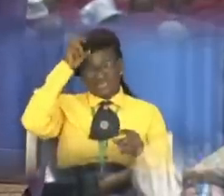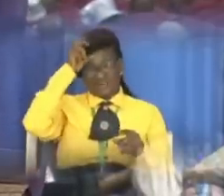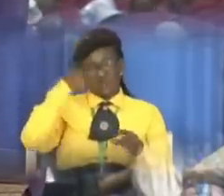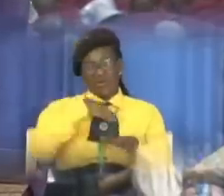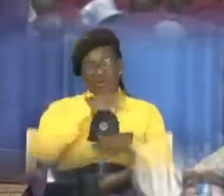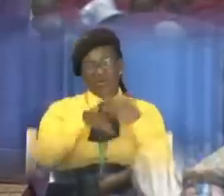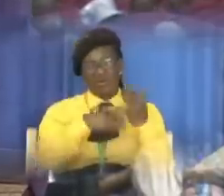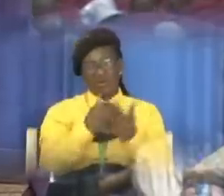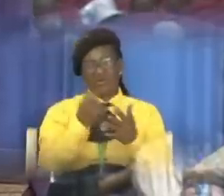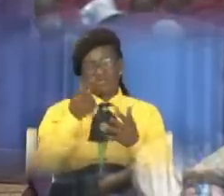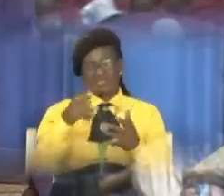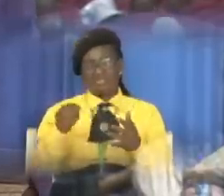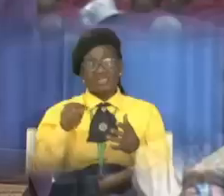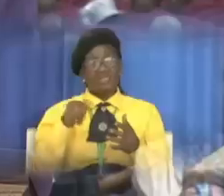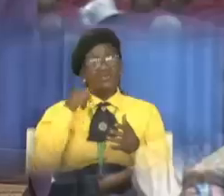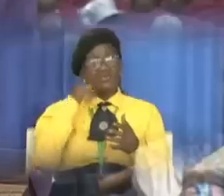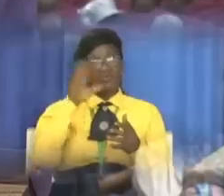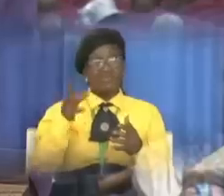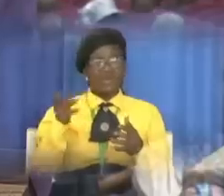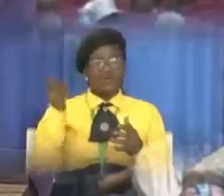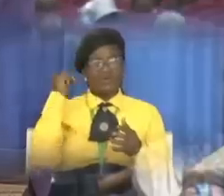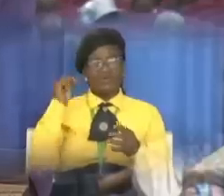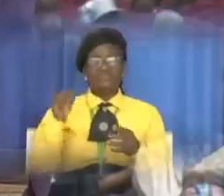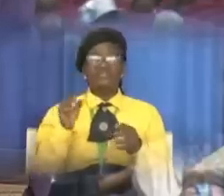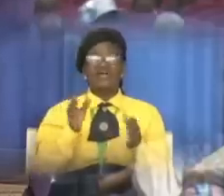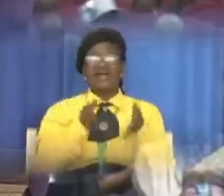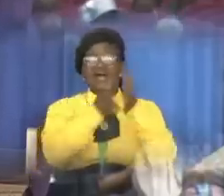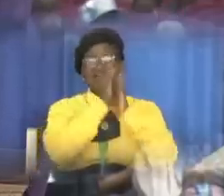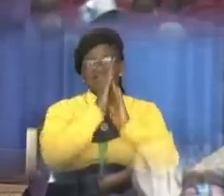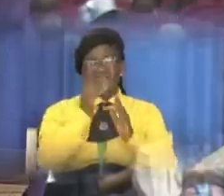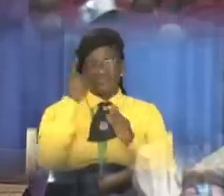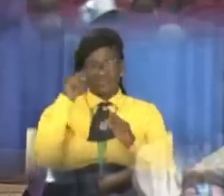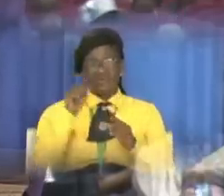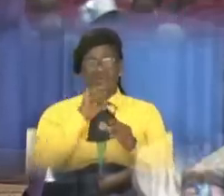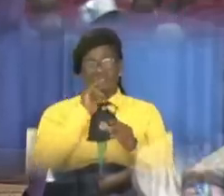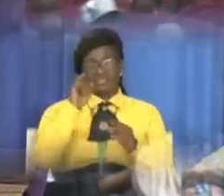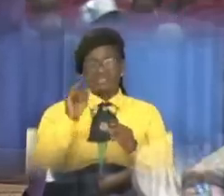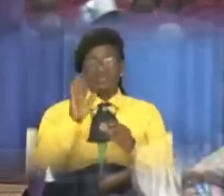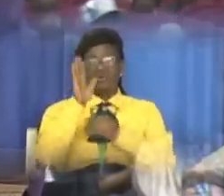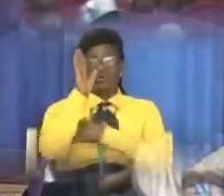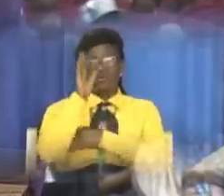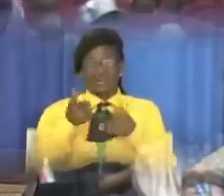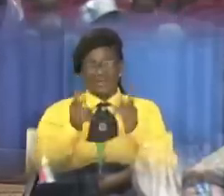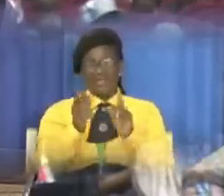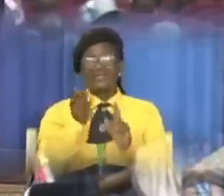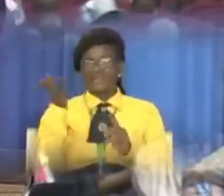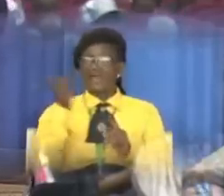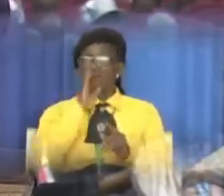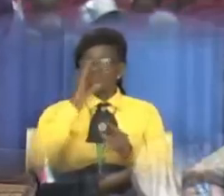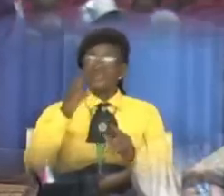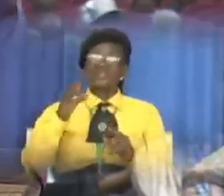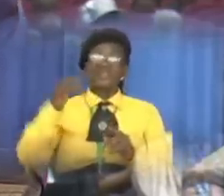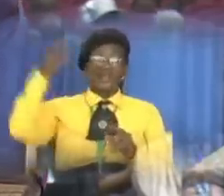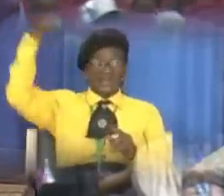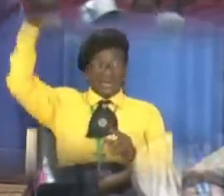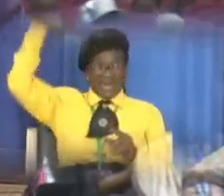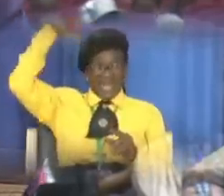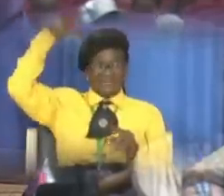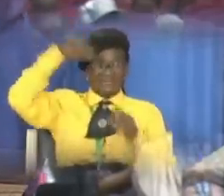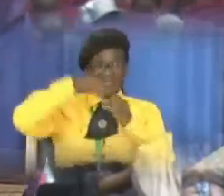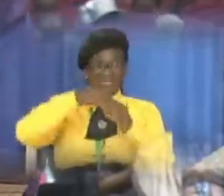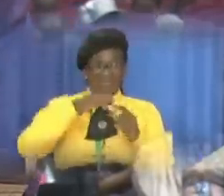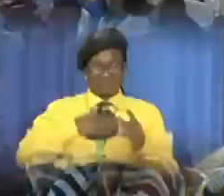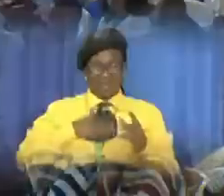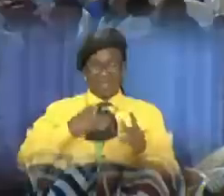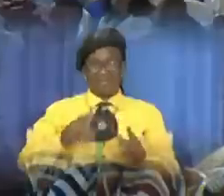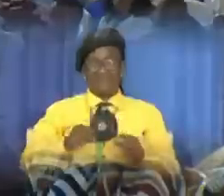asking for was, God, let there be light in my family. If your light shines, darkness will let